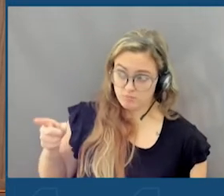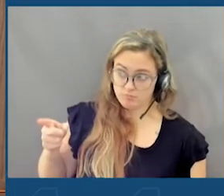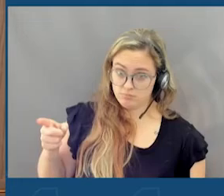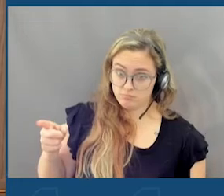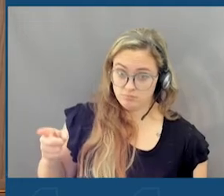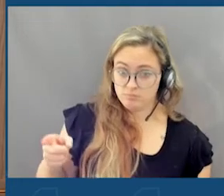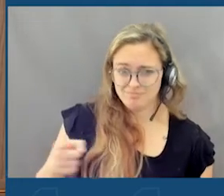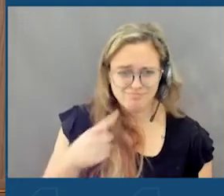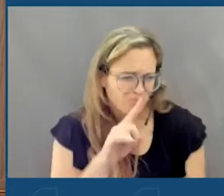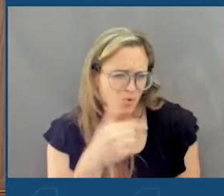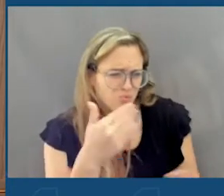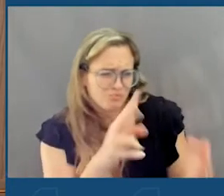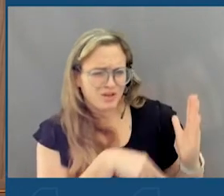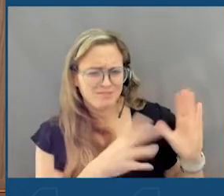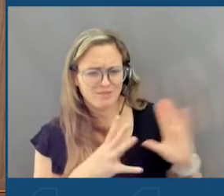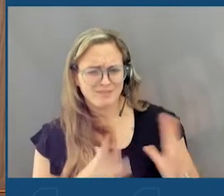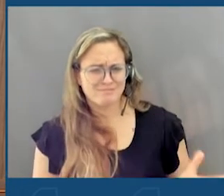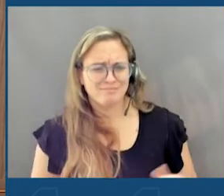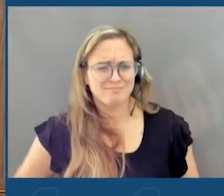You continue.